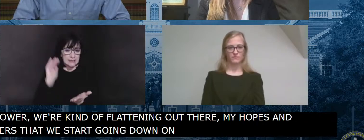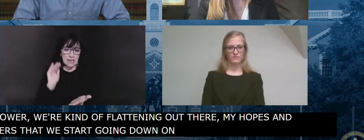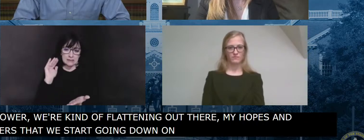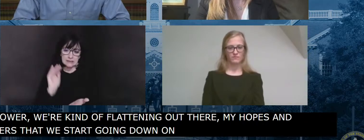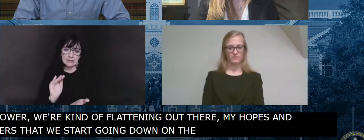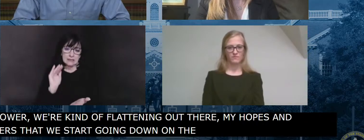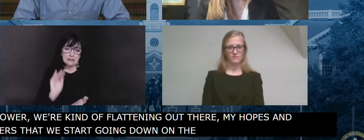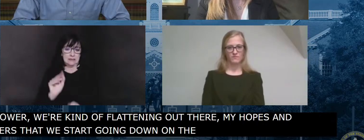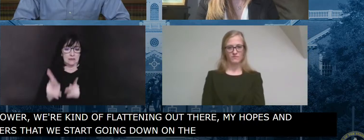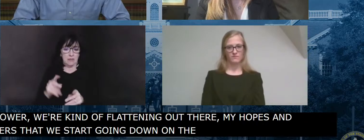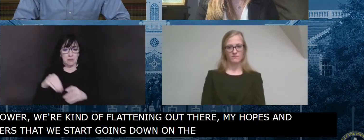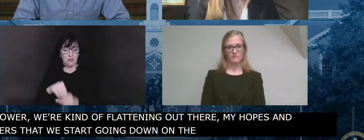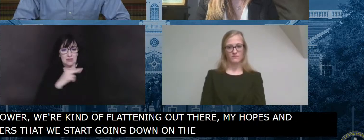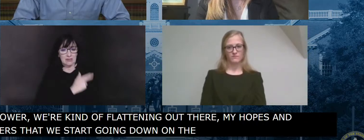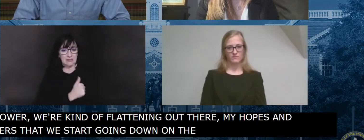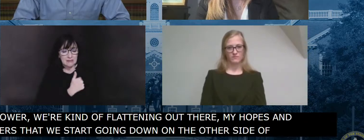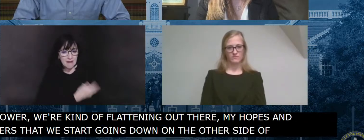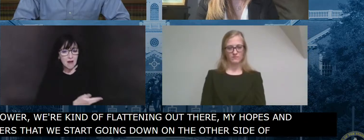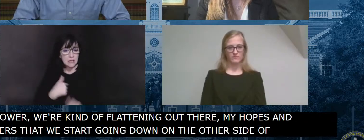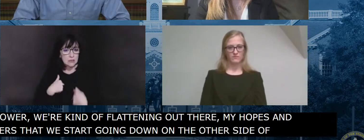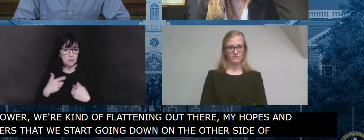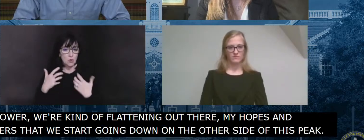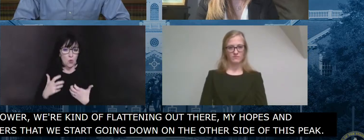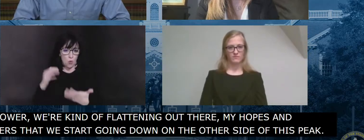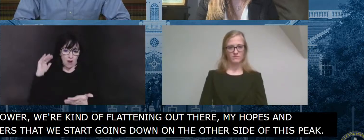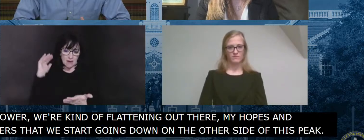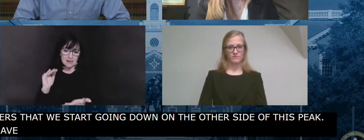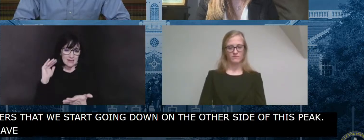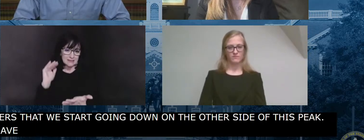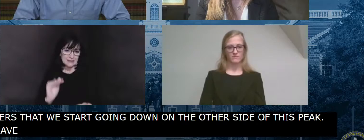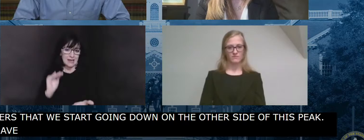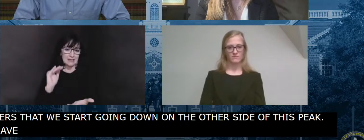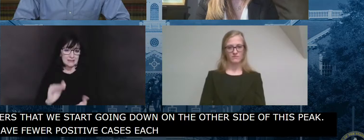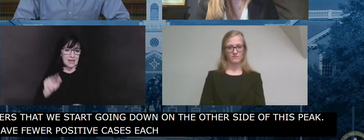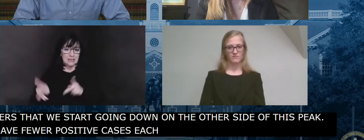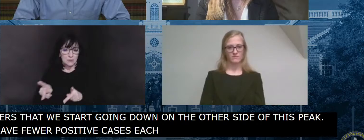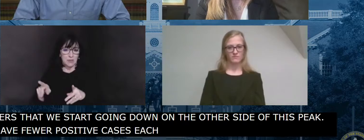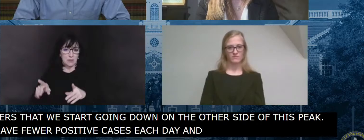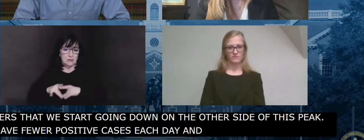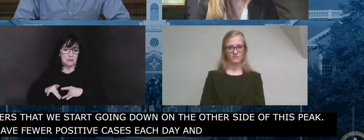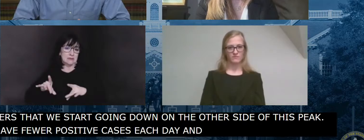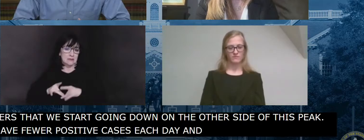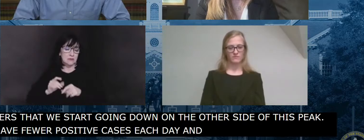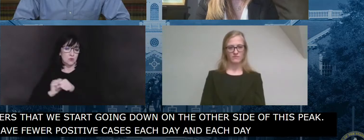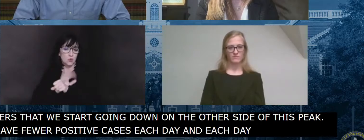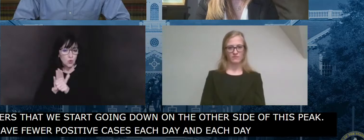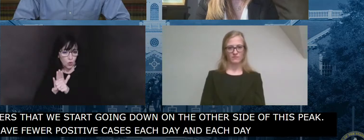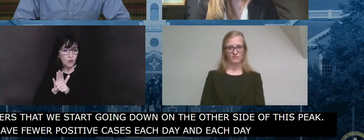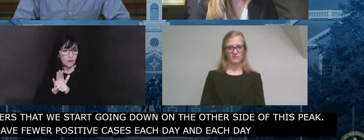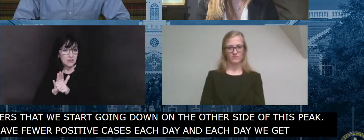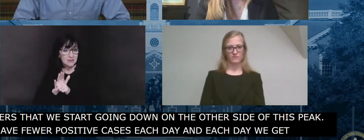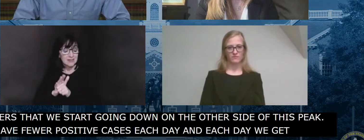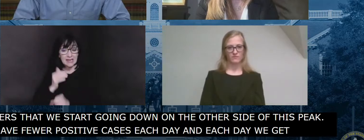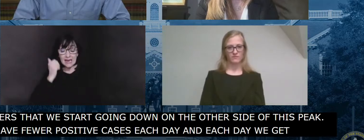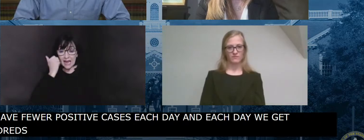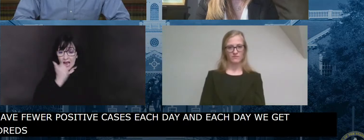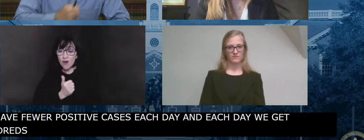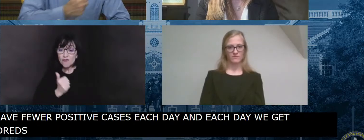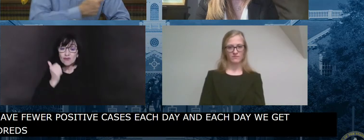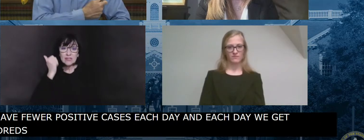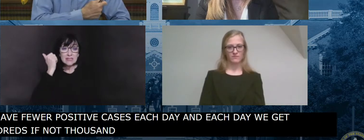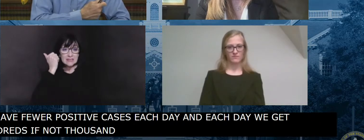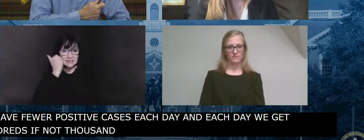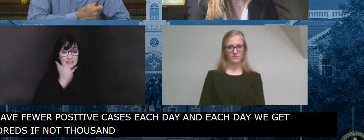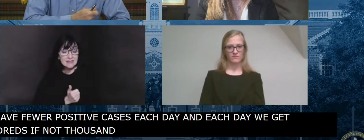fewer positive cases each day. And each day we get hundreds, if not thousands, of Delawareans